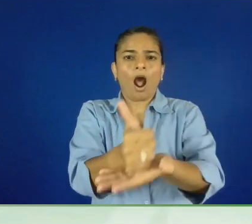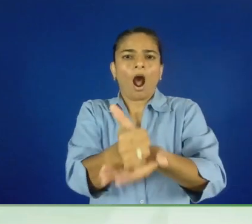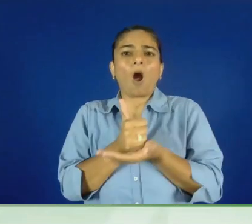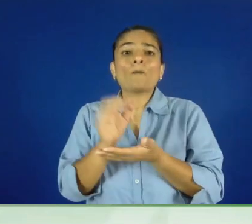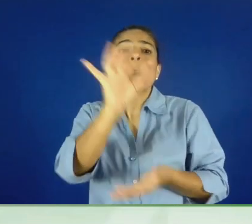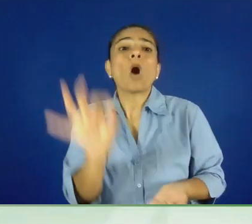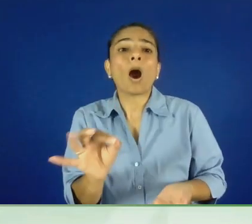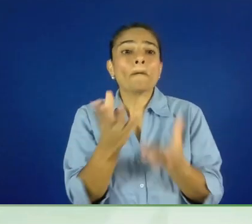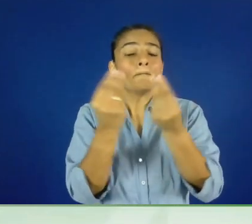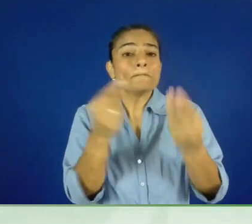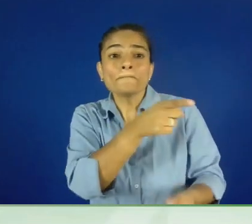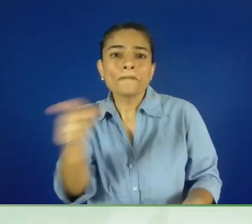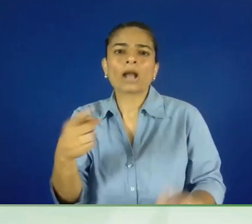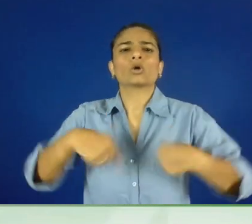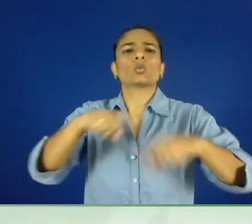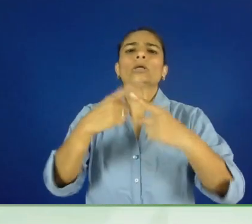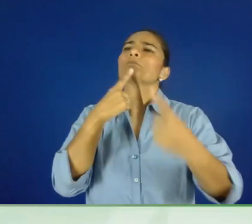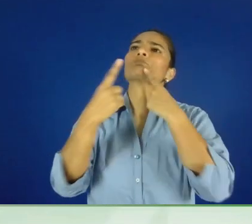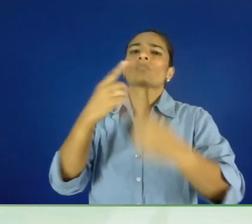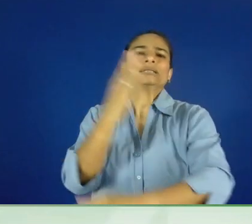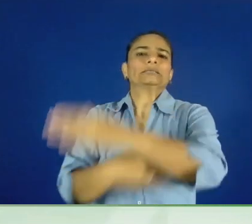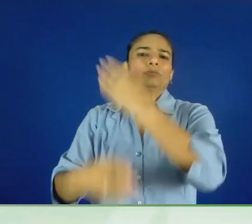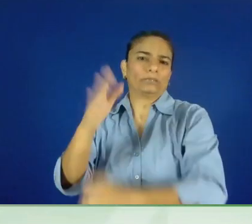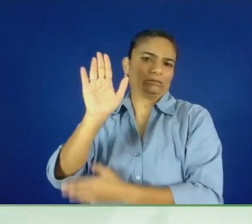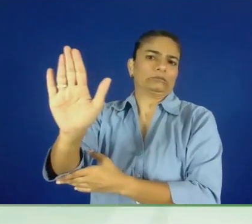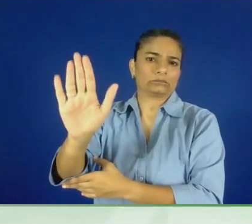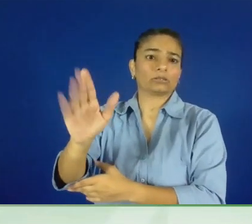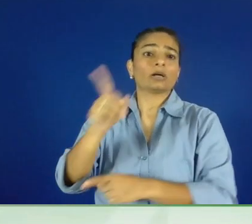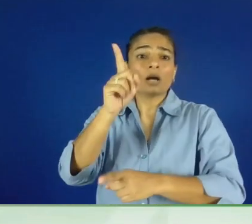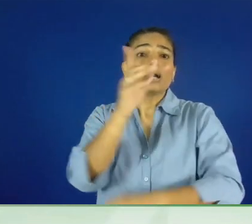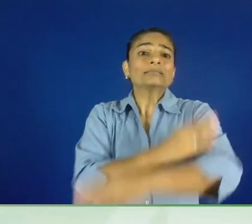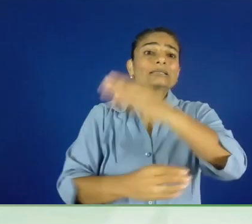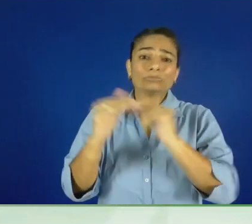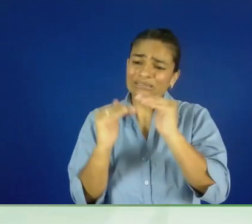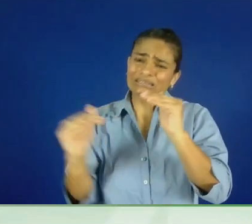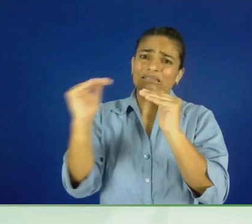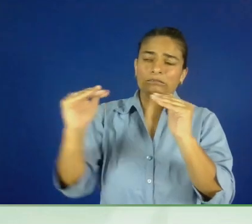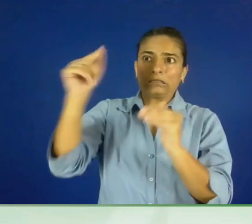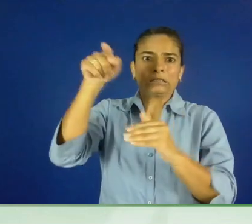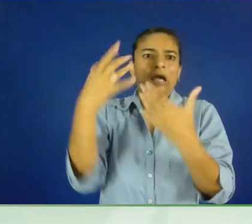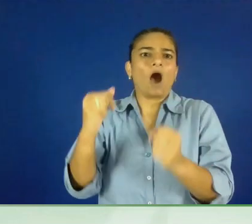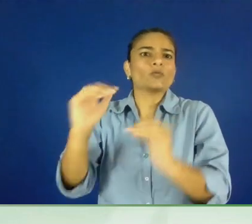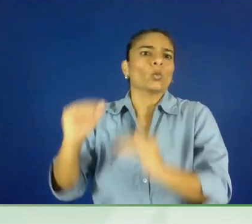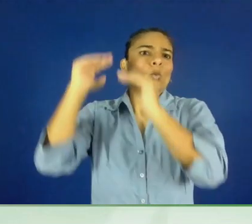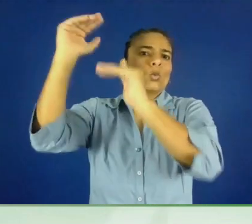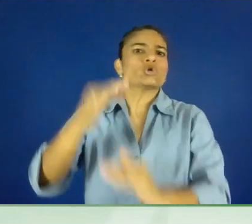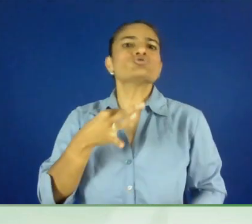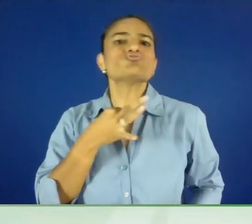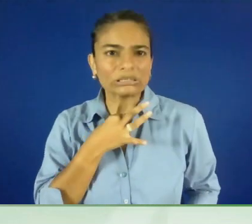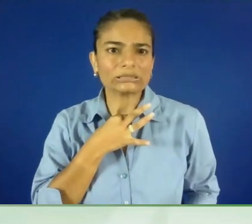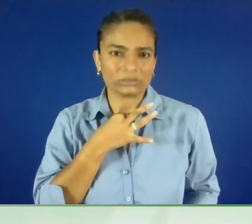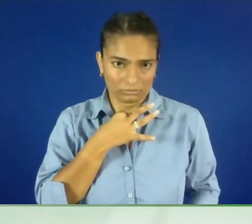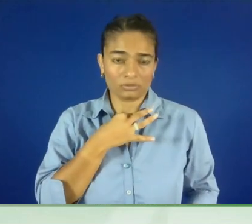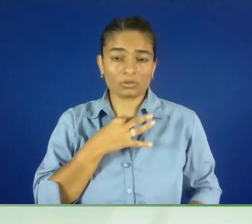the high risk AI elements, meaning that people have to be involved in the development. So then